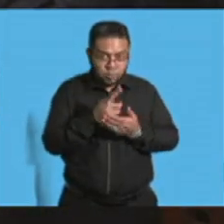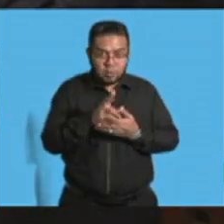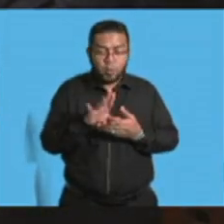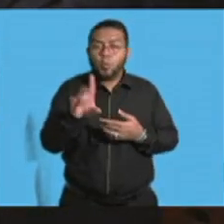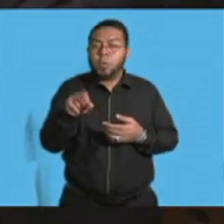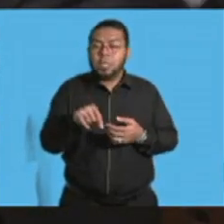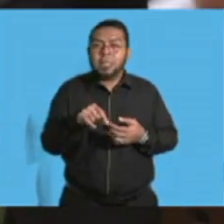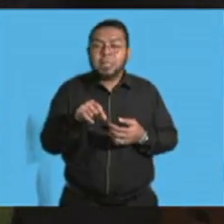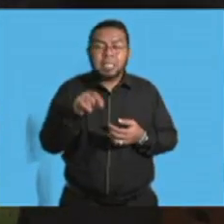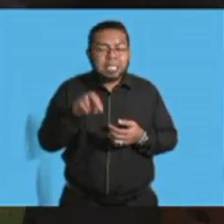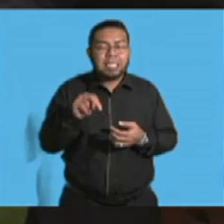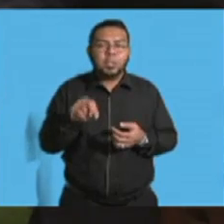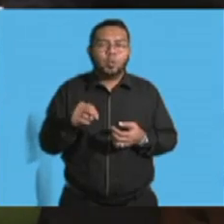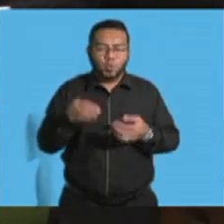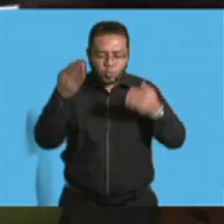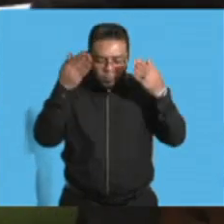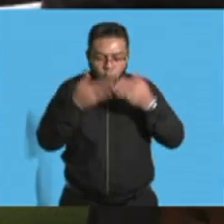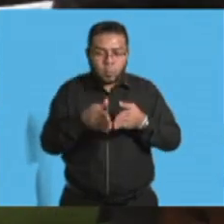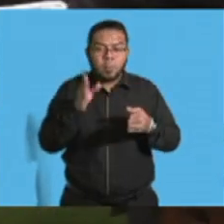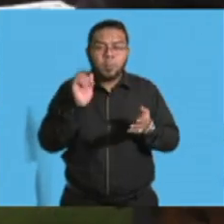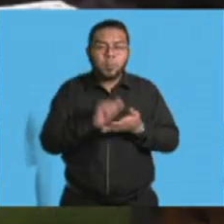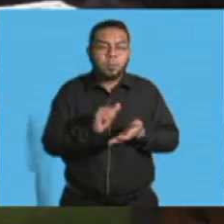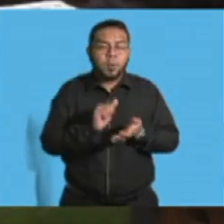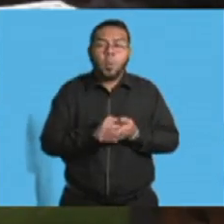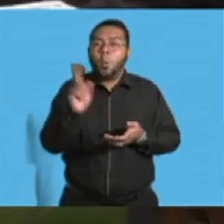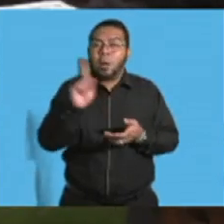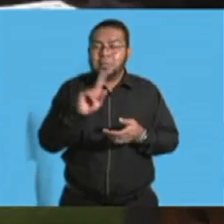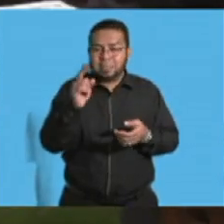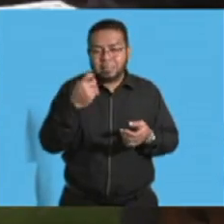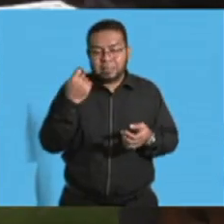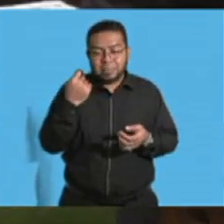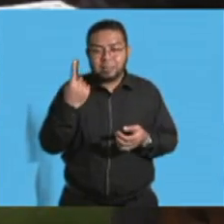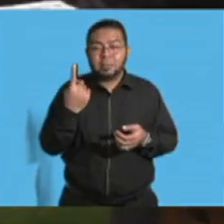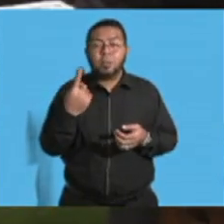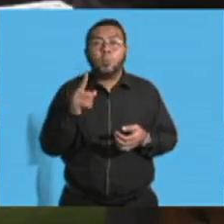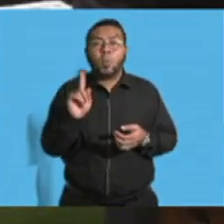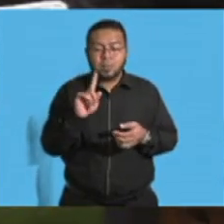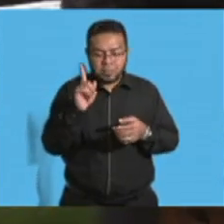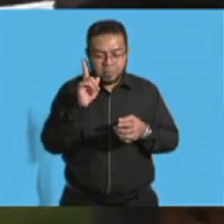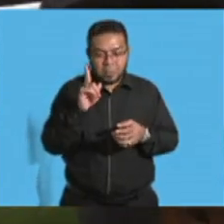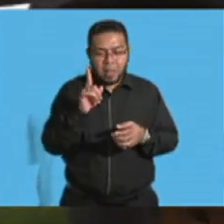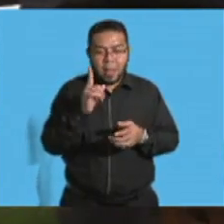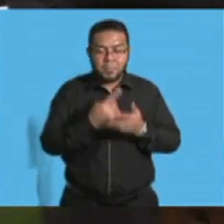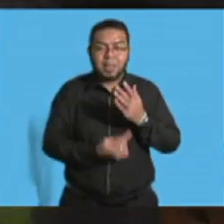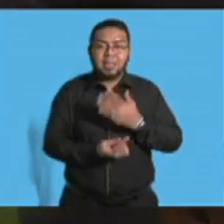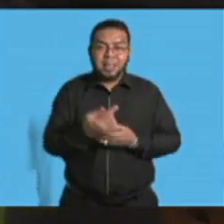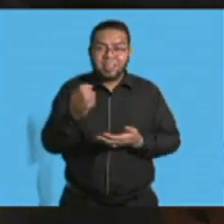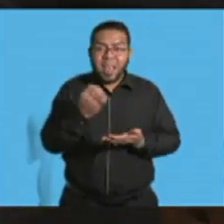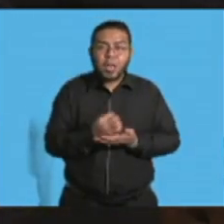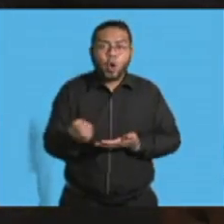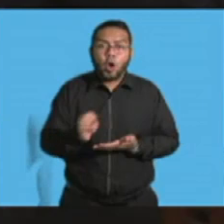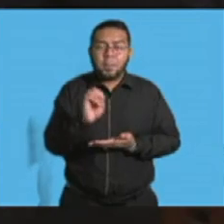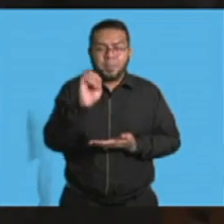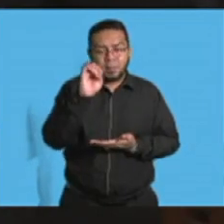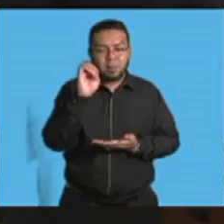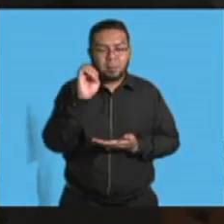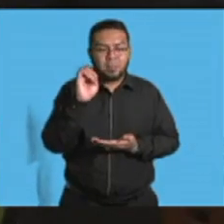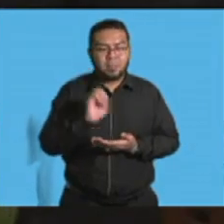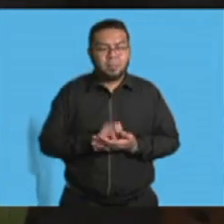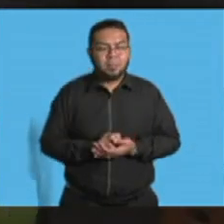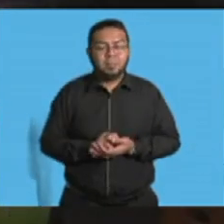take a principled position. We need to be able to understand what is actually happening in the economy. Madam Speaker, the point of the matter is